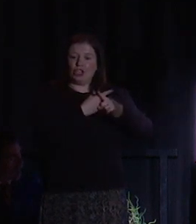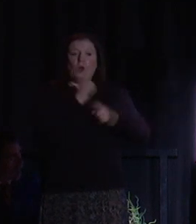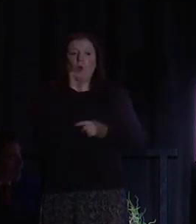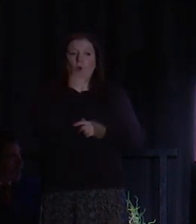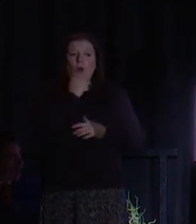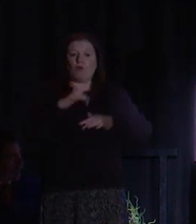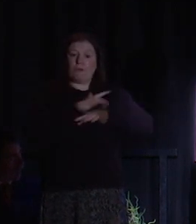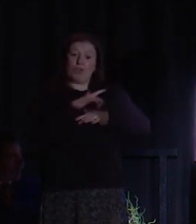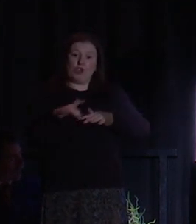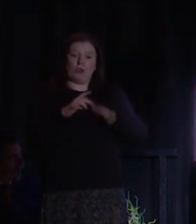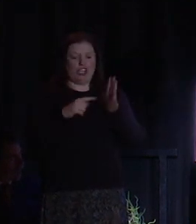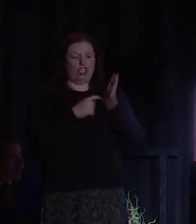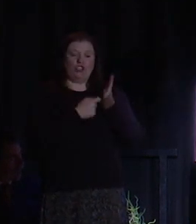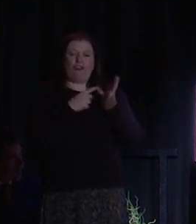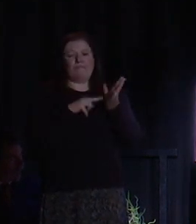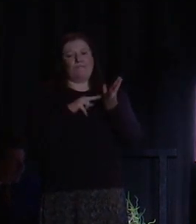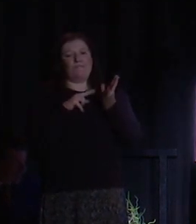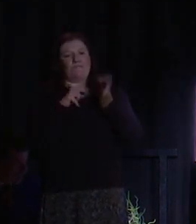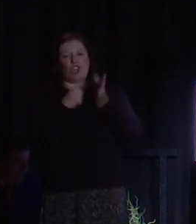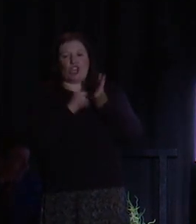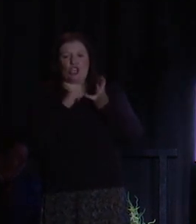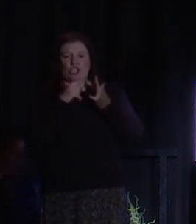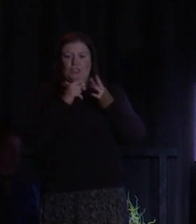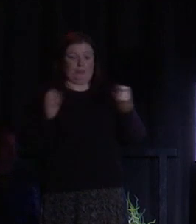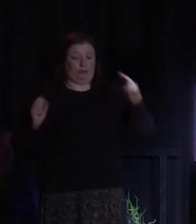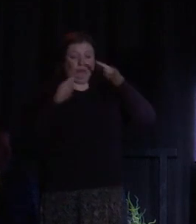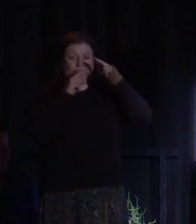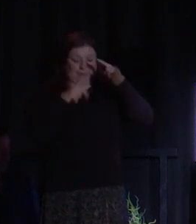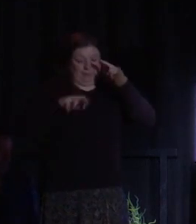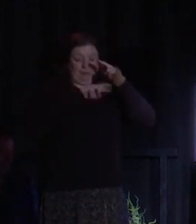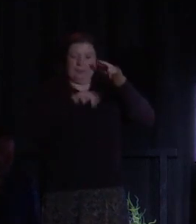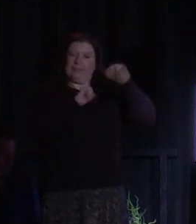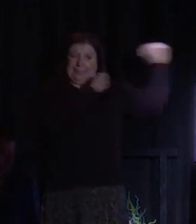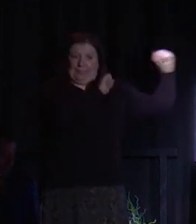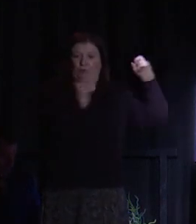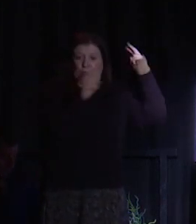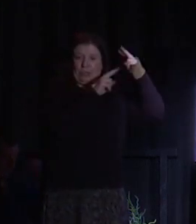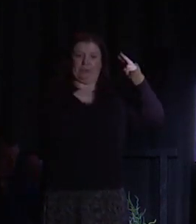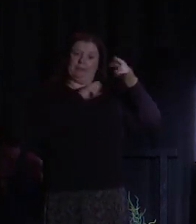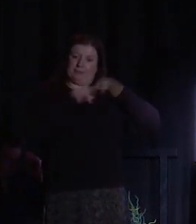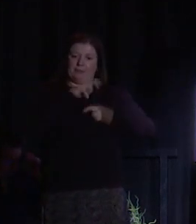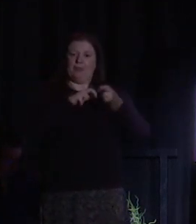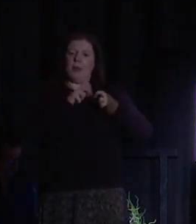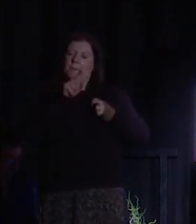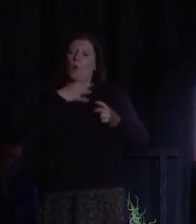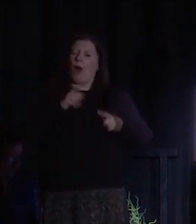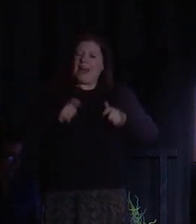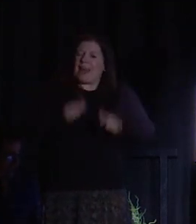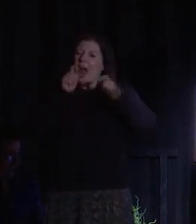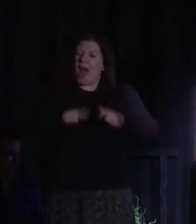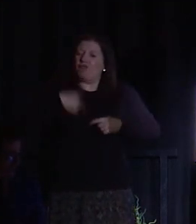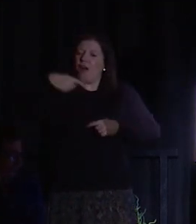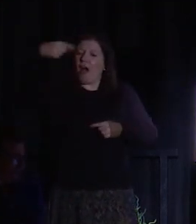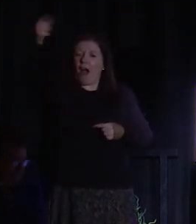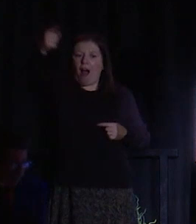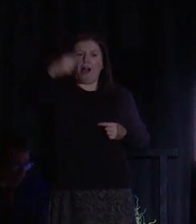performing Traverse, the bridge performance, under the bridge as part of Imagineers Bridge Kit, but also we're interested in how it can sustain itself on its own. So